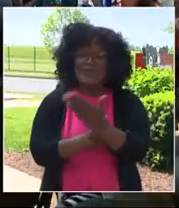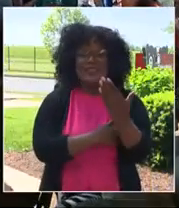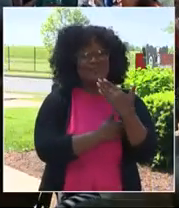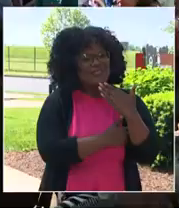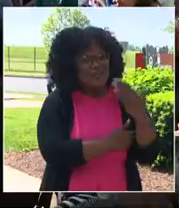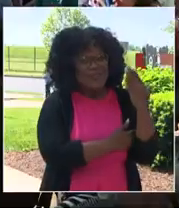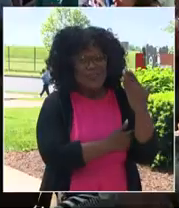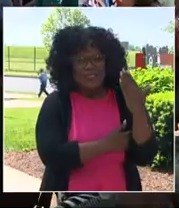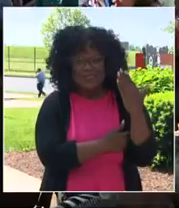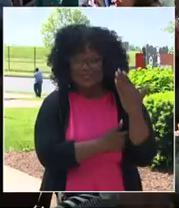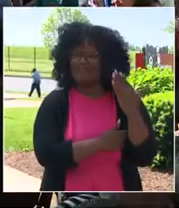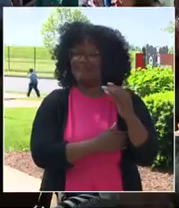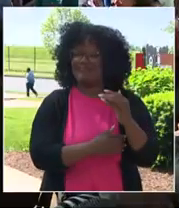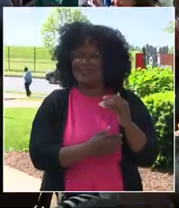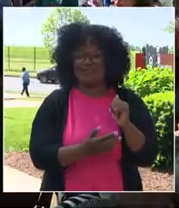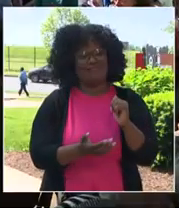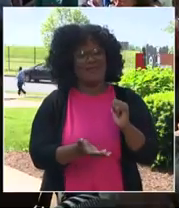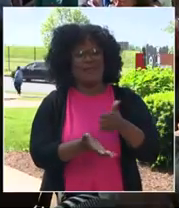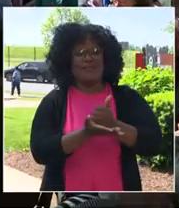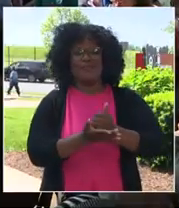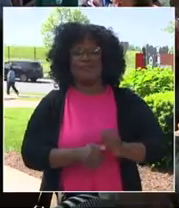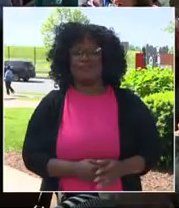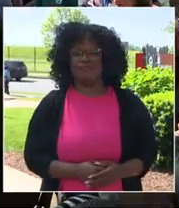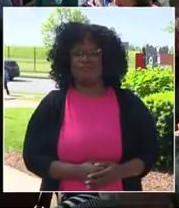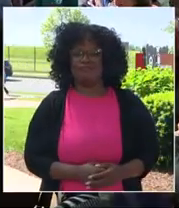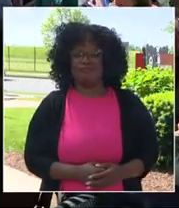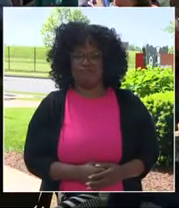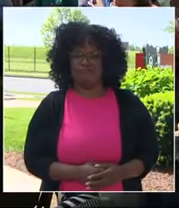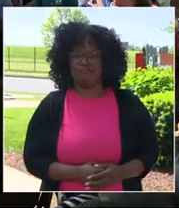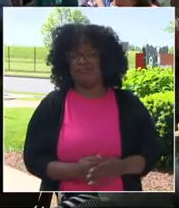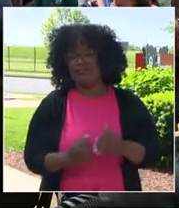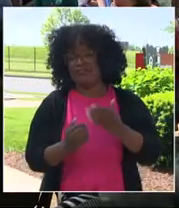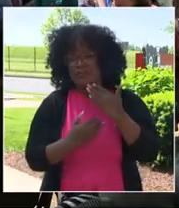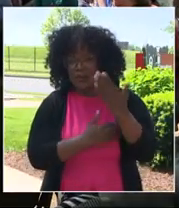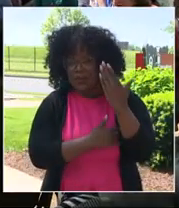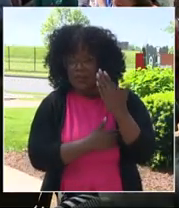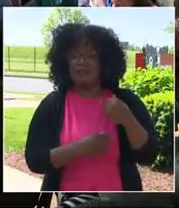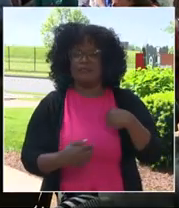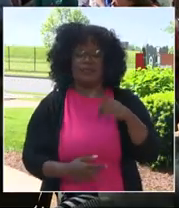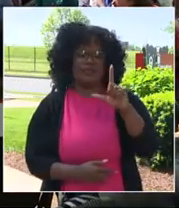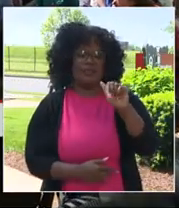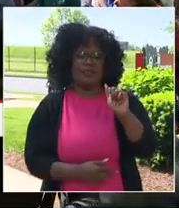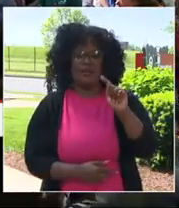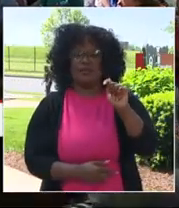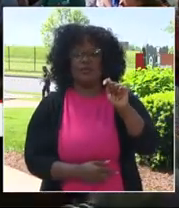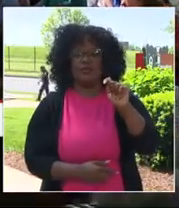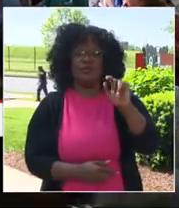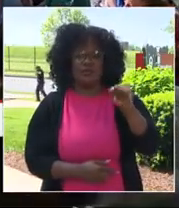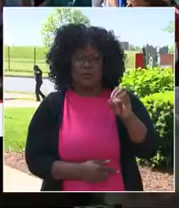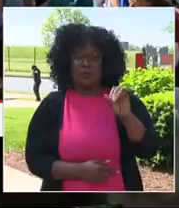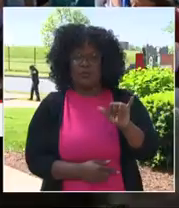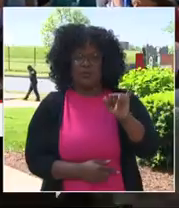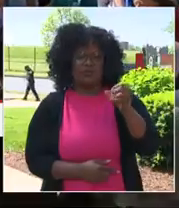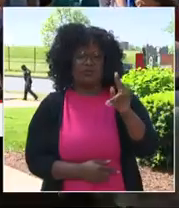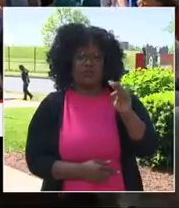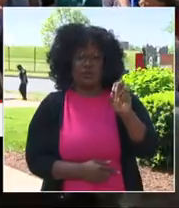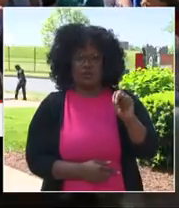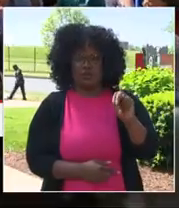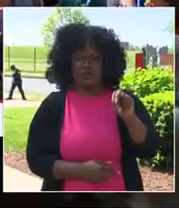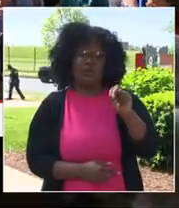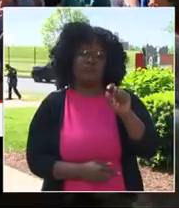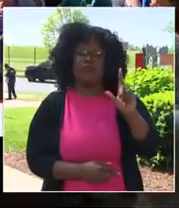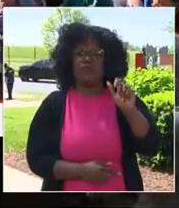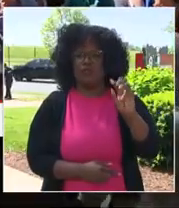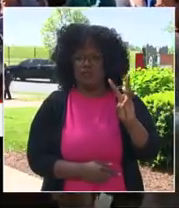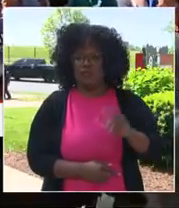go. Amen. Good morning, everybody. My name is LaJoy Johnson-Law, and I have the honor of serving as the Ward 8 State Board of Education